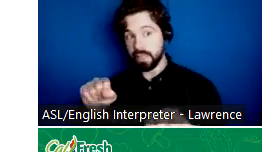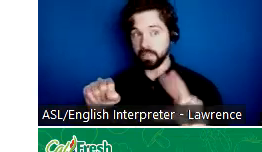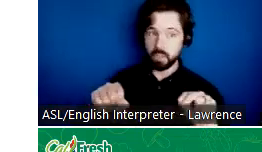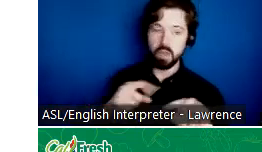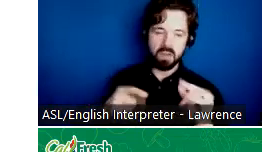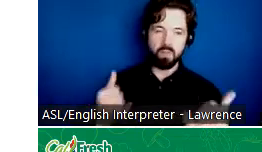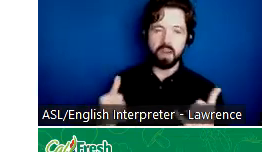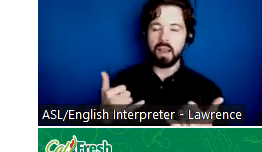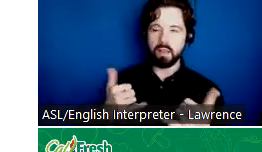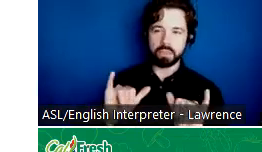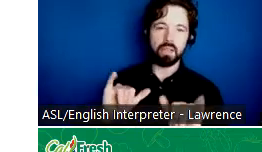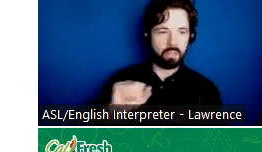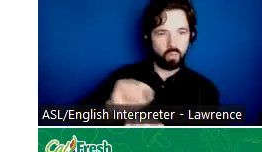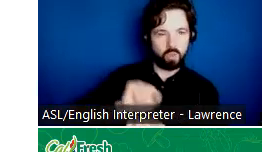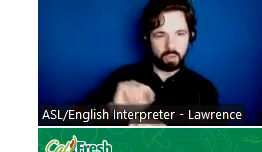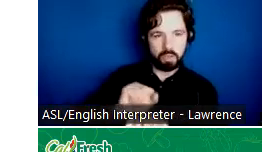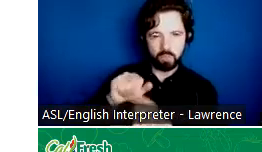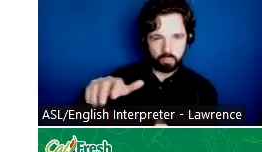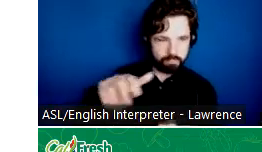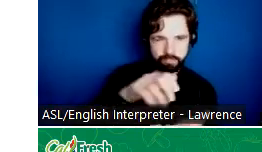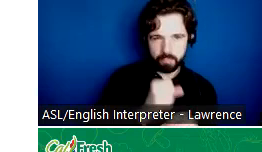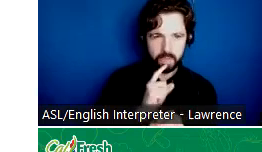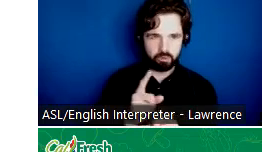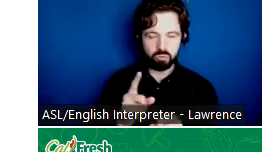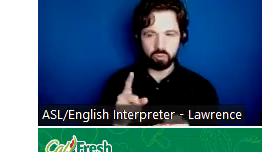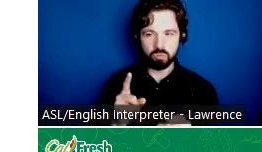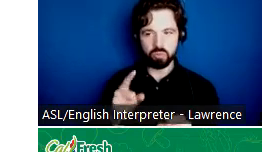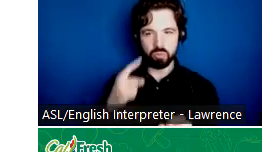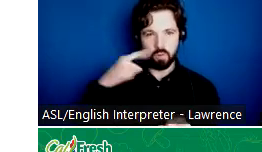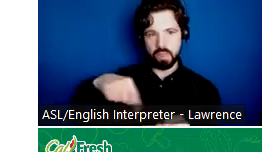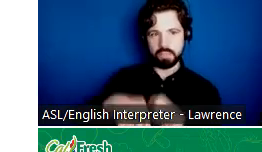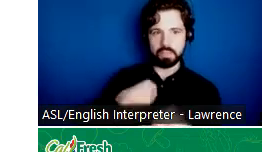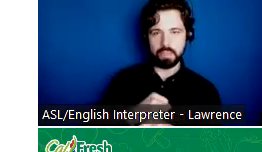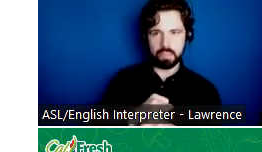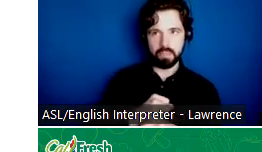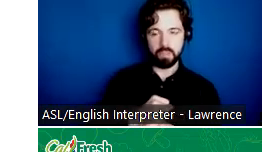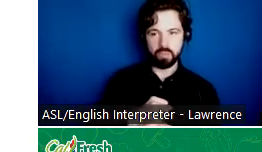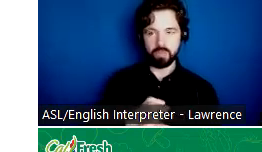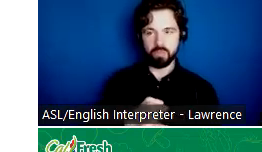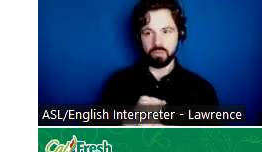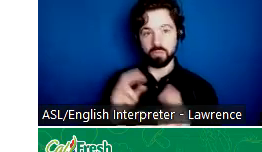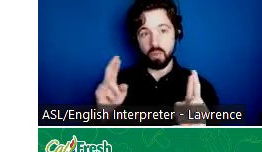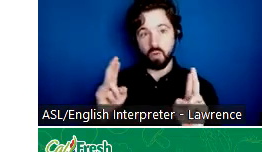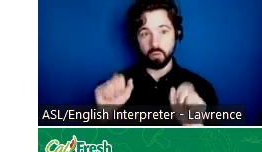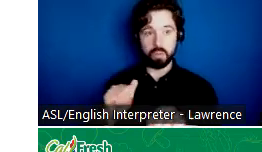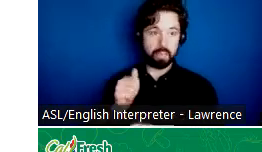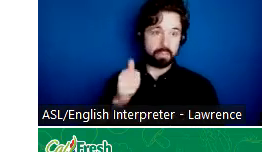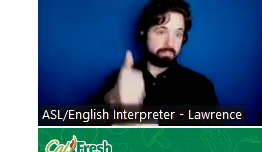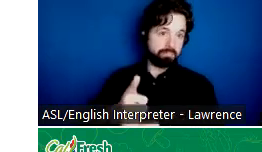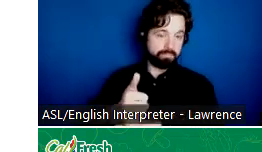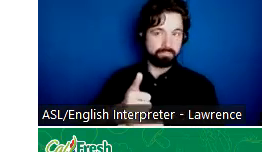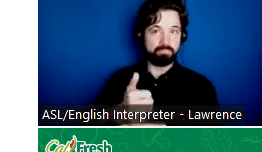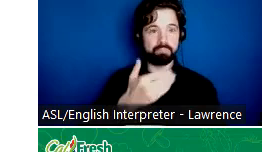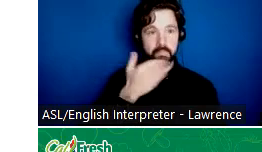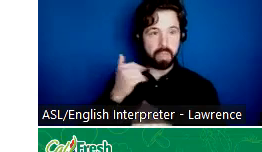we're working on 2024 to be able to see what we could do to establish better outreach for